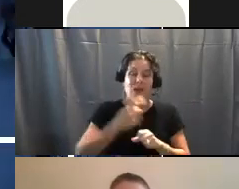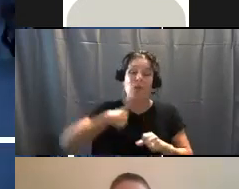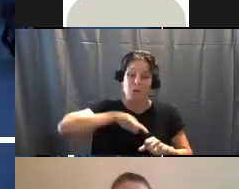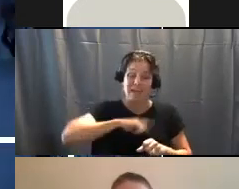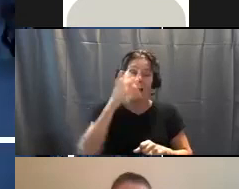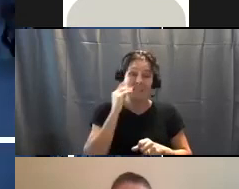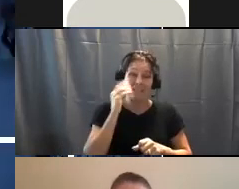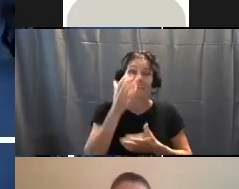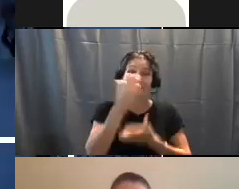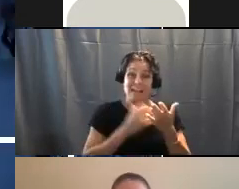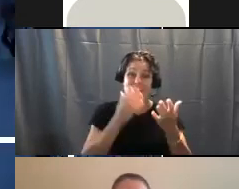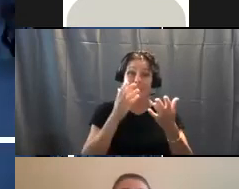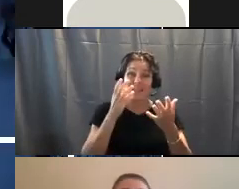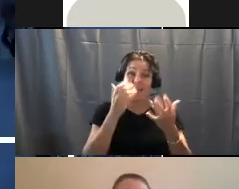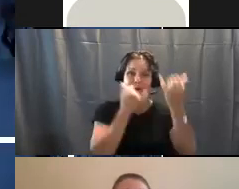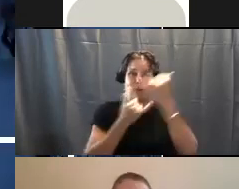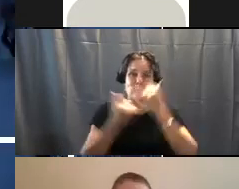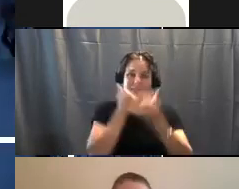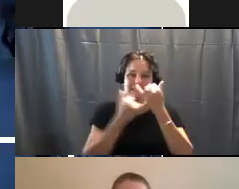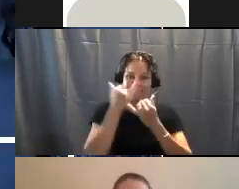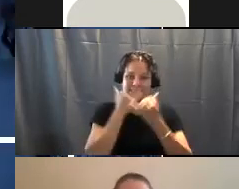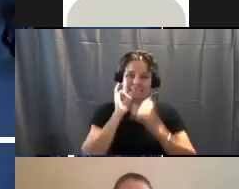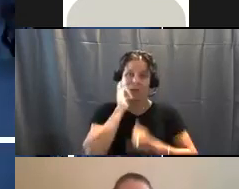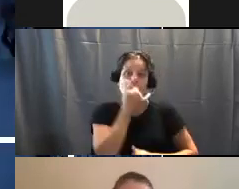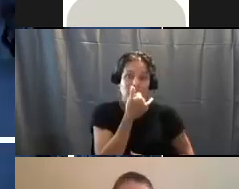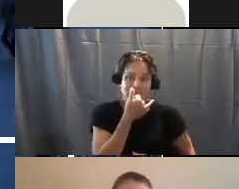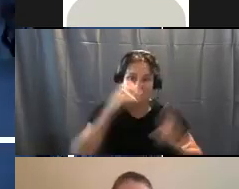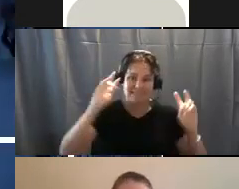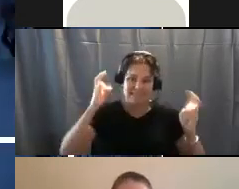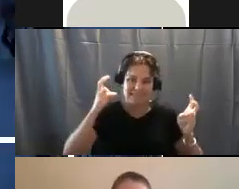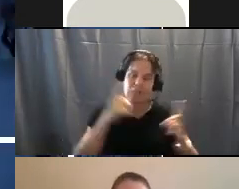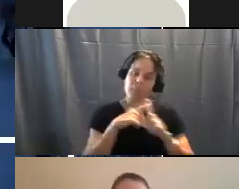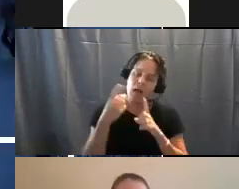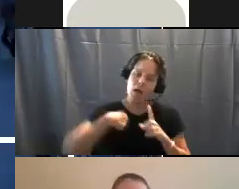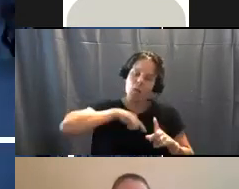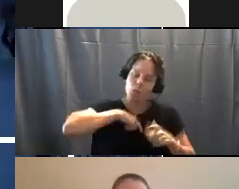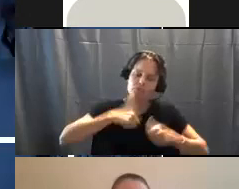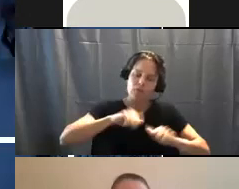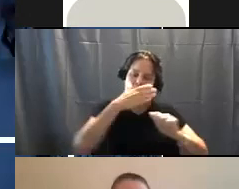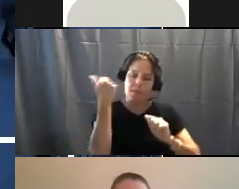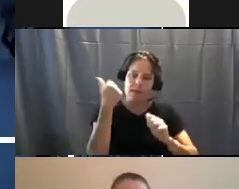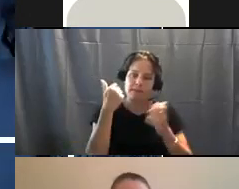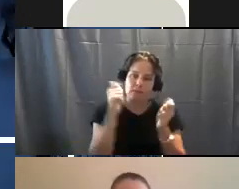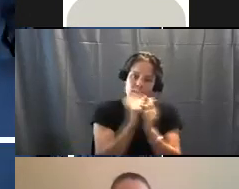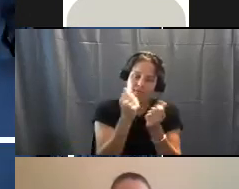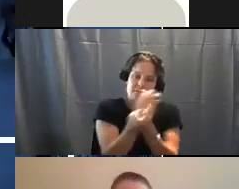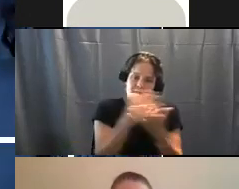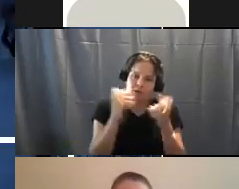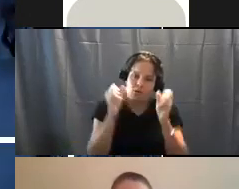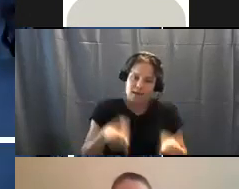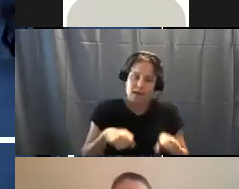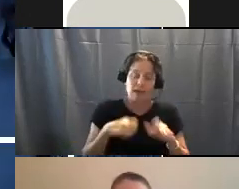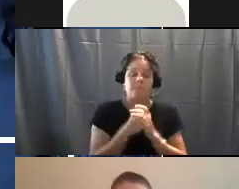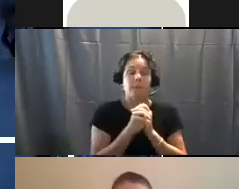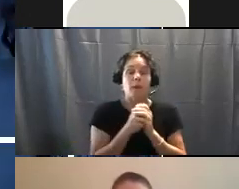moments along the way. But we're all doing our best with the resources available. It's in moments like these that we come together